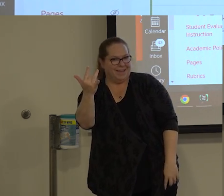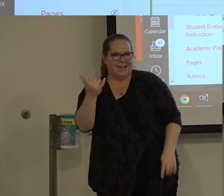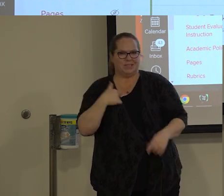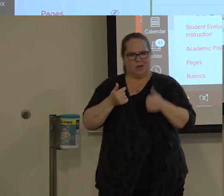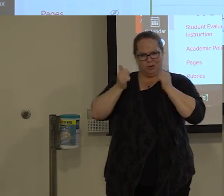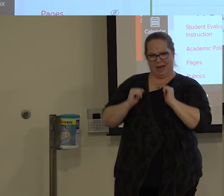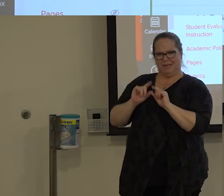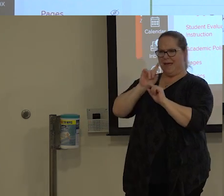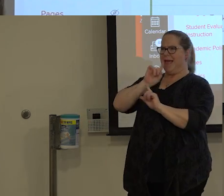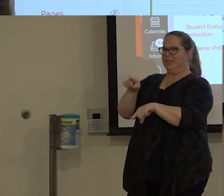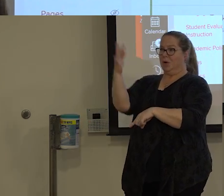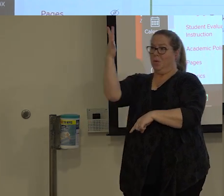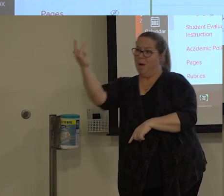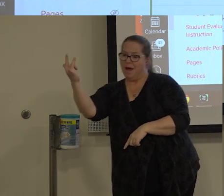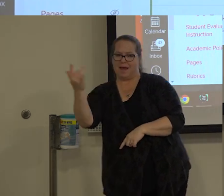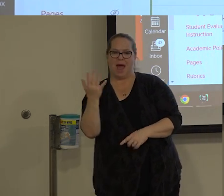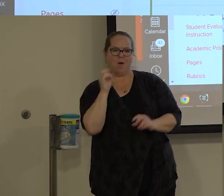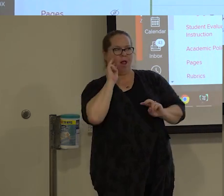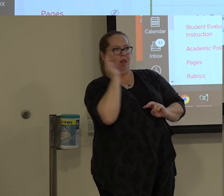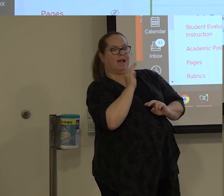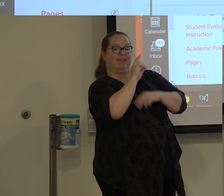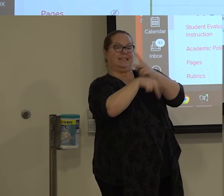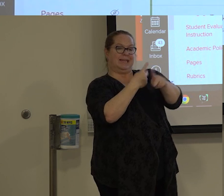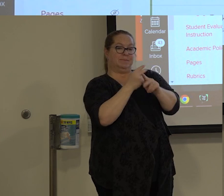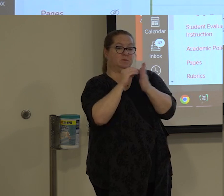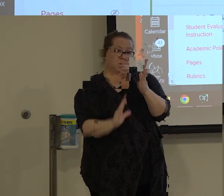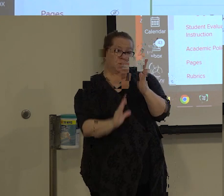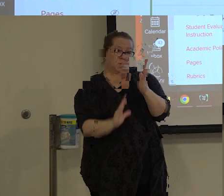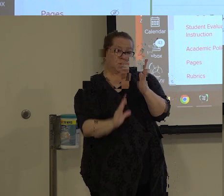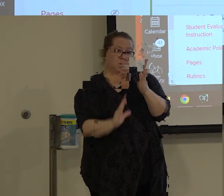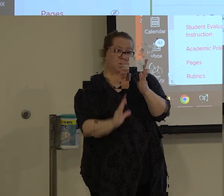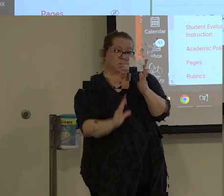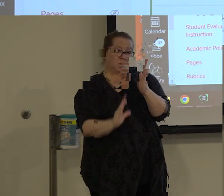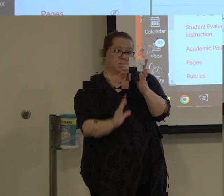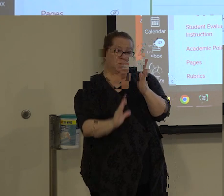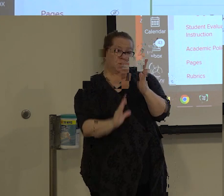to try to answer that question, I'd like to take a look at the types of students, who